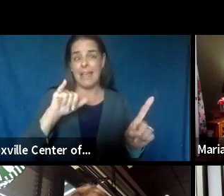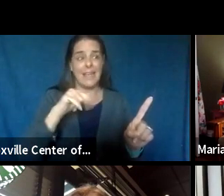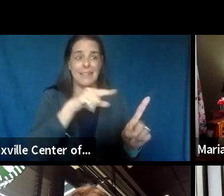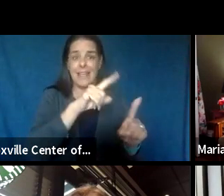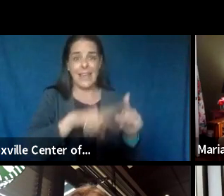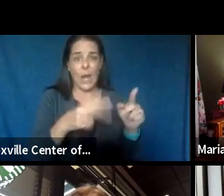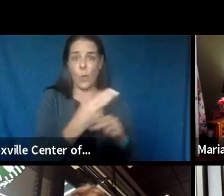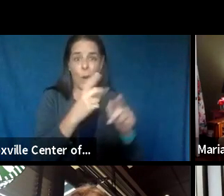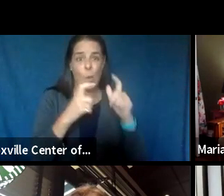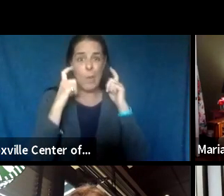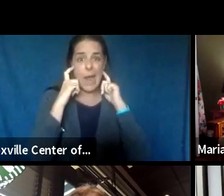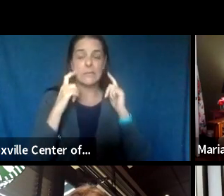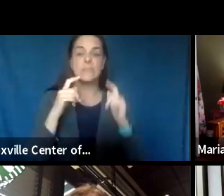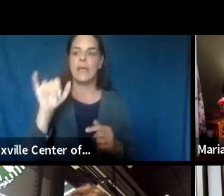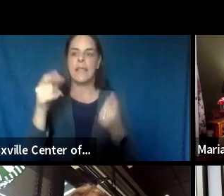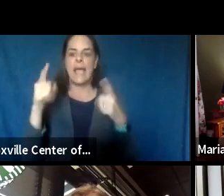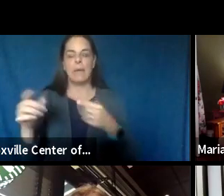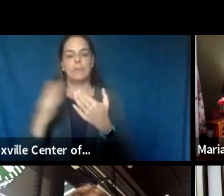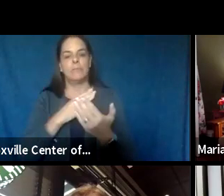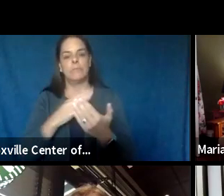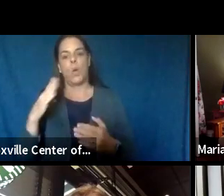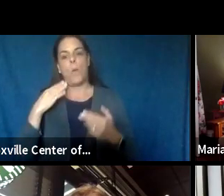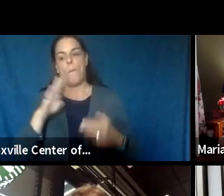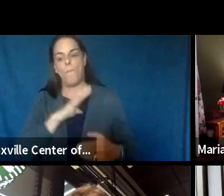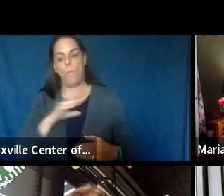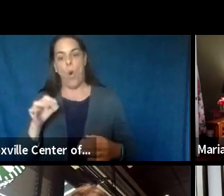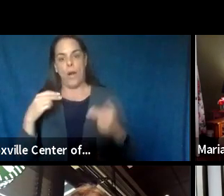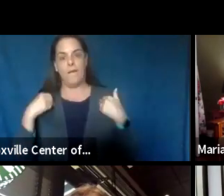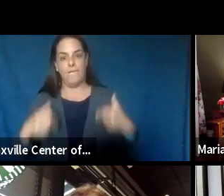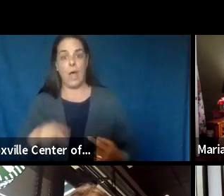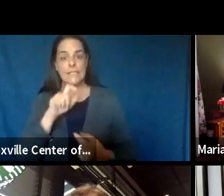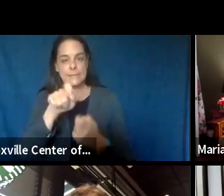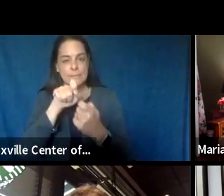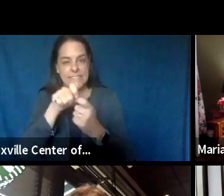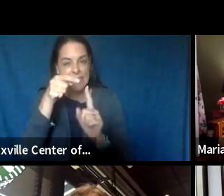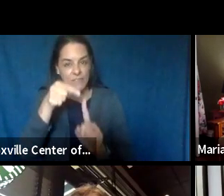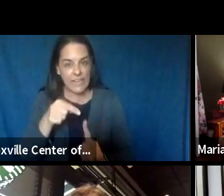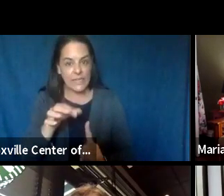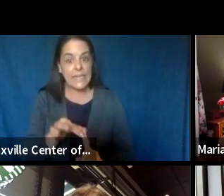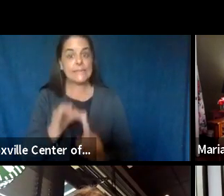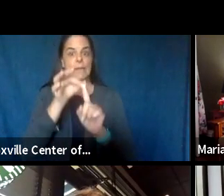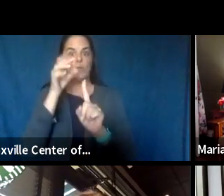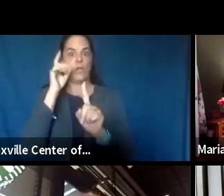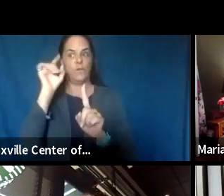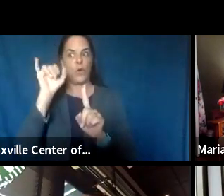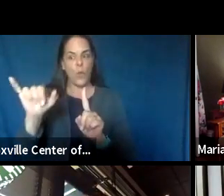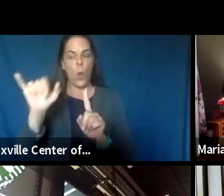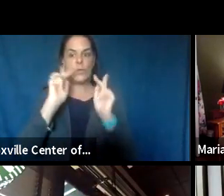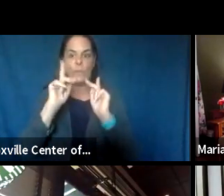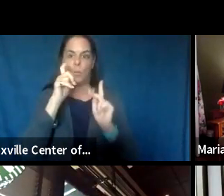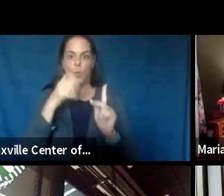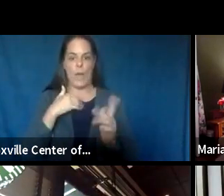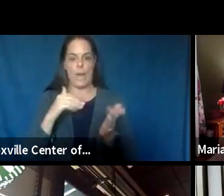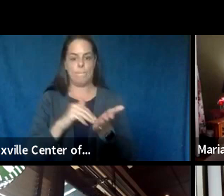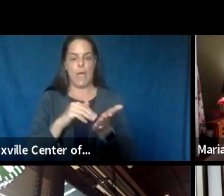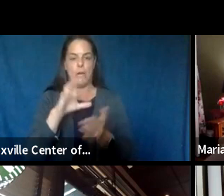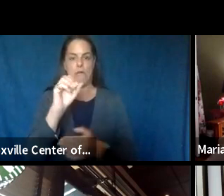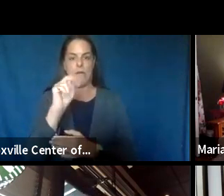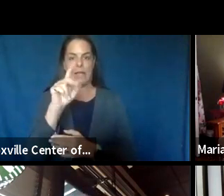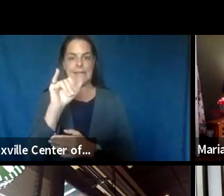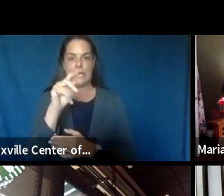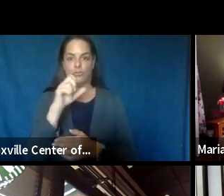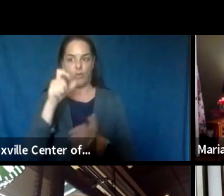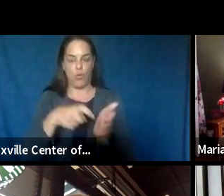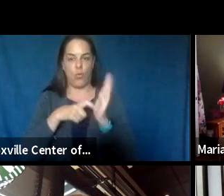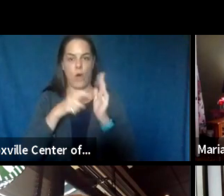This has happened despite the Board of Health's specific exemption to mask wearing that was given for medical conditions. Shutdowns and